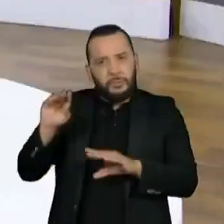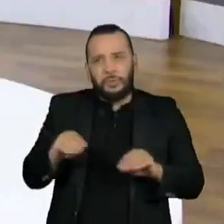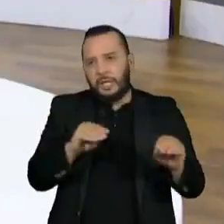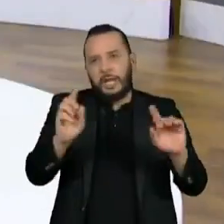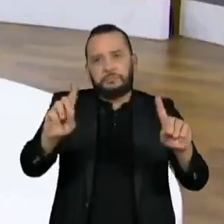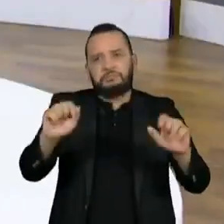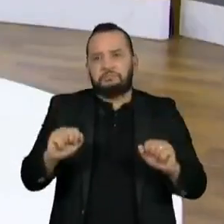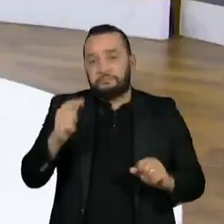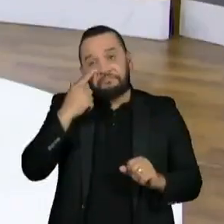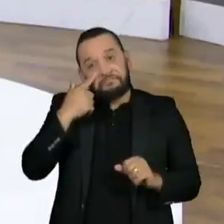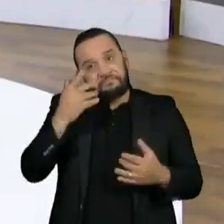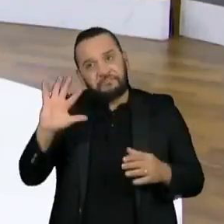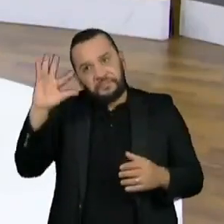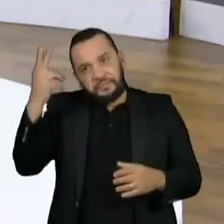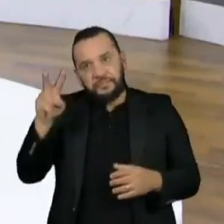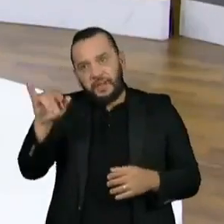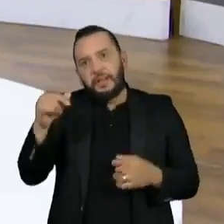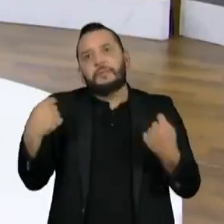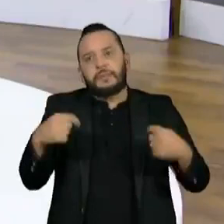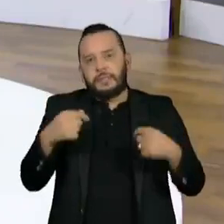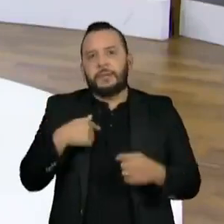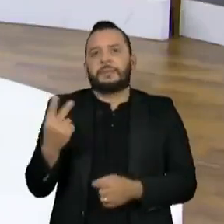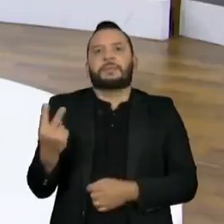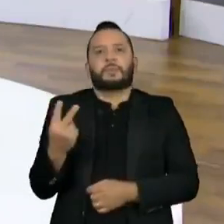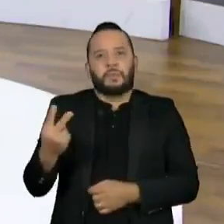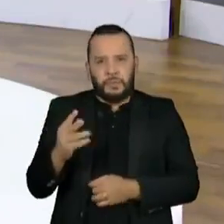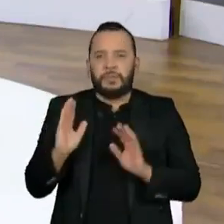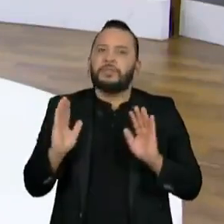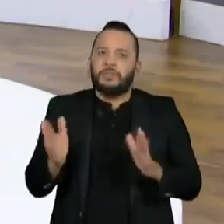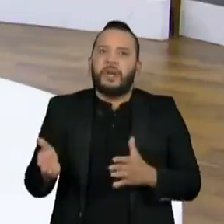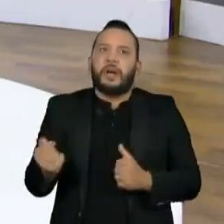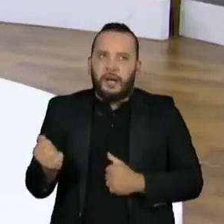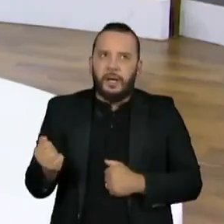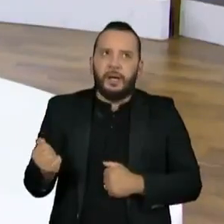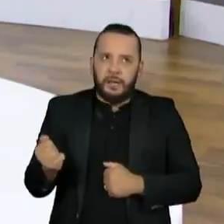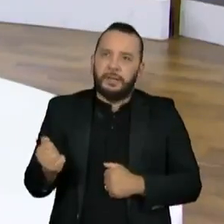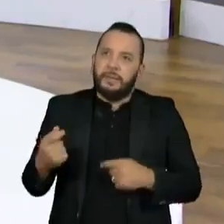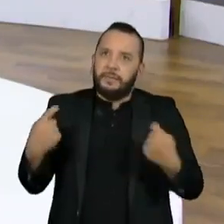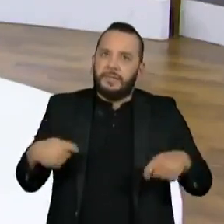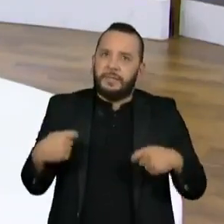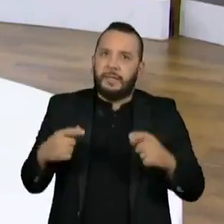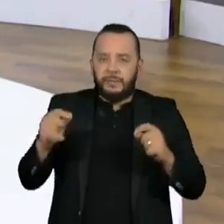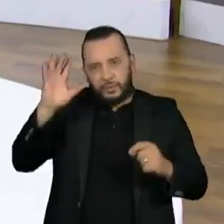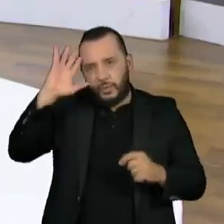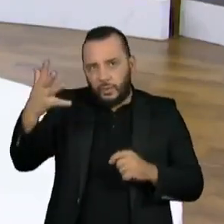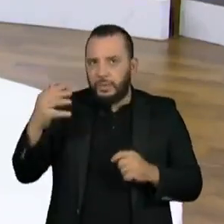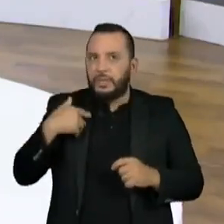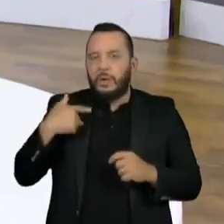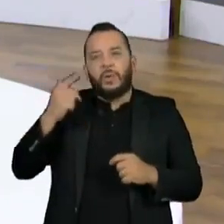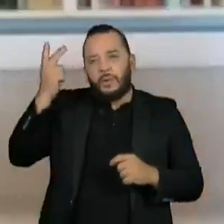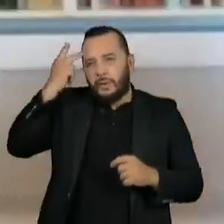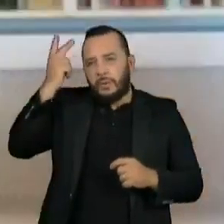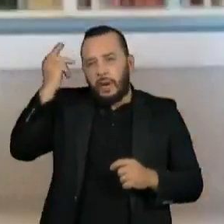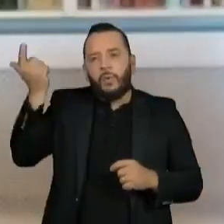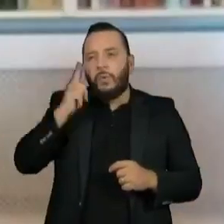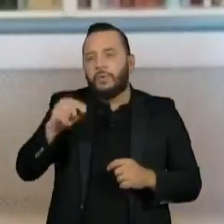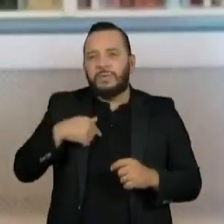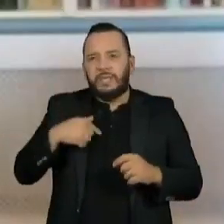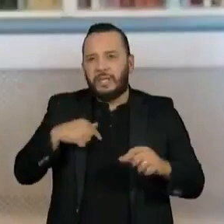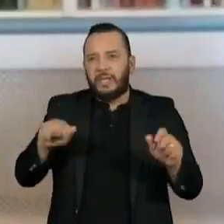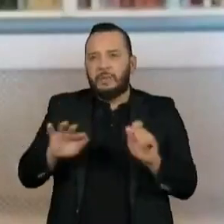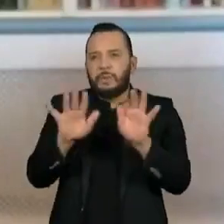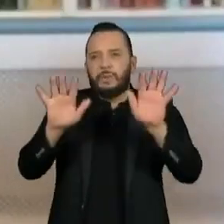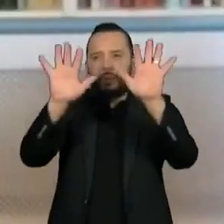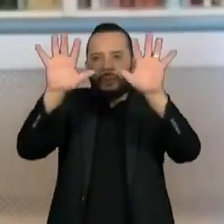we need to bring these two much much closer together because we need nature-based solutions to reduce emissions and to have